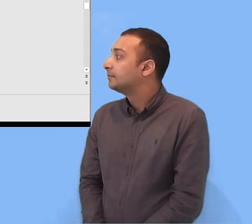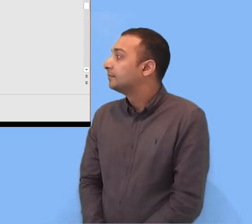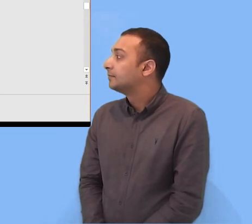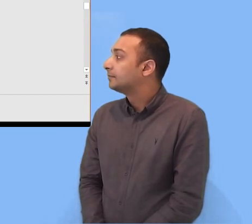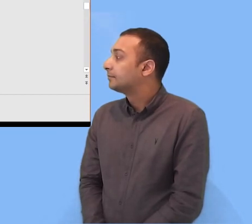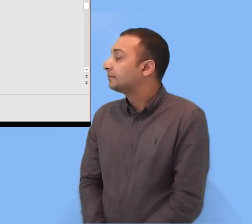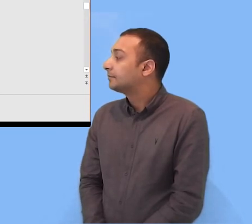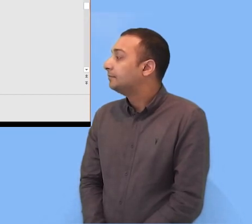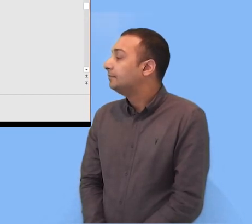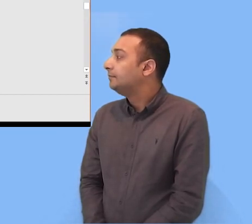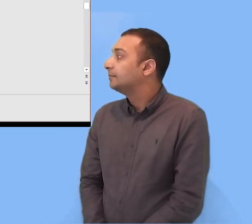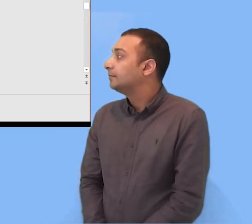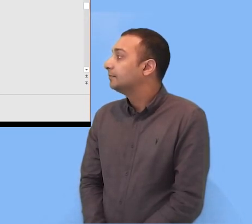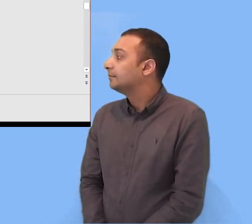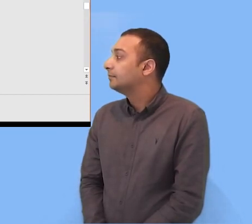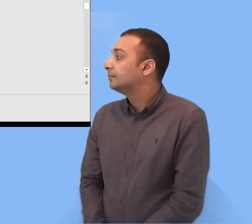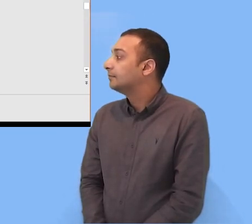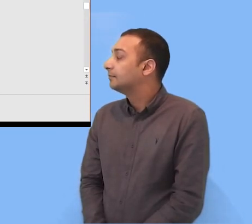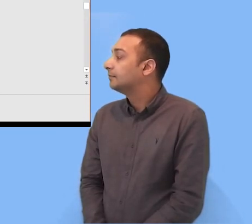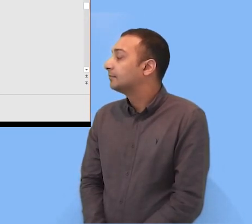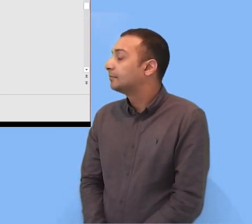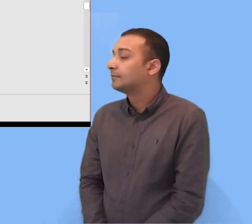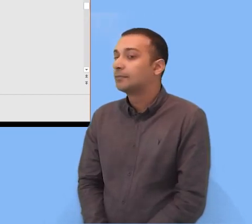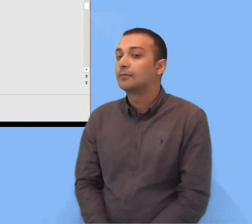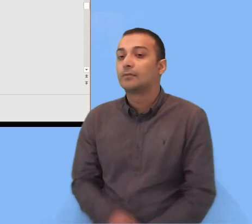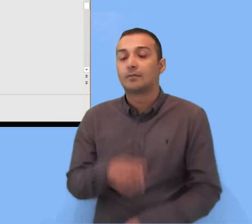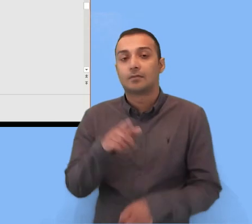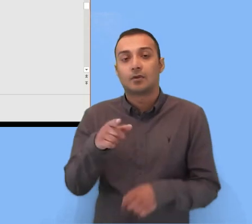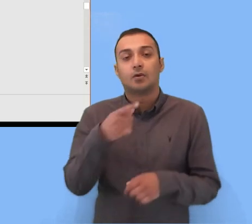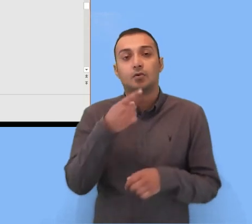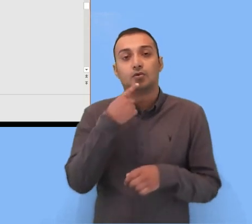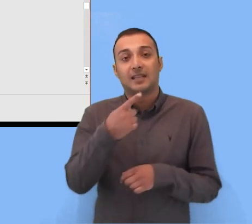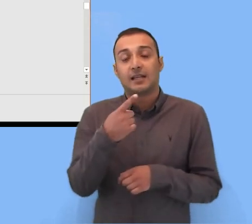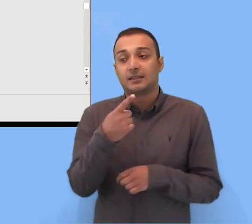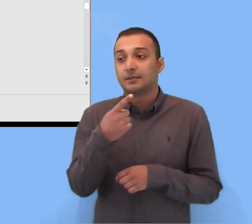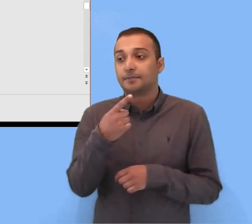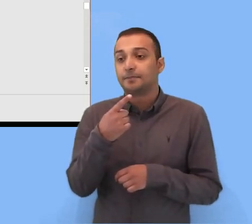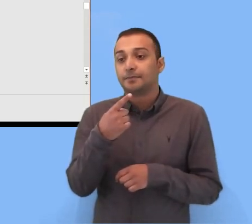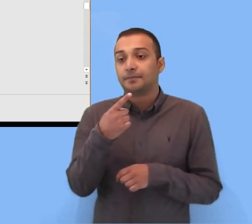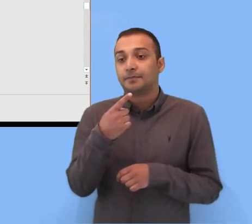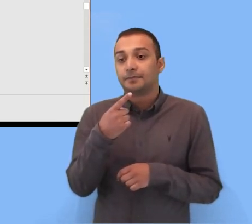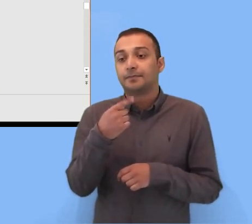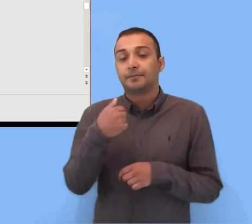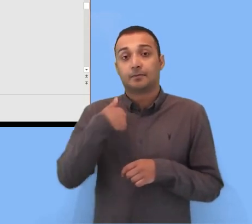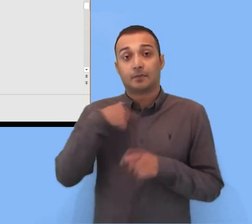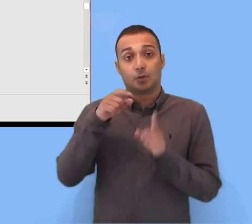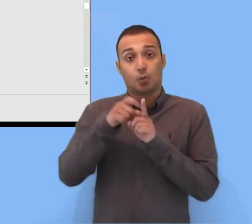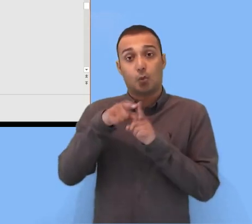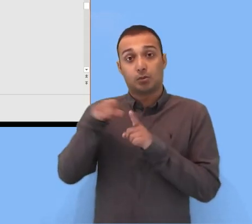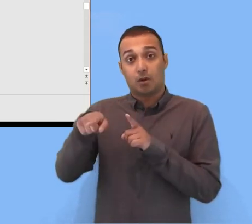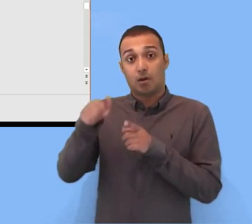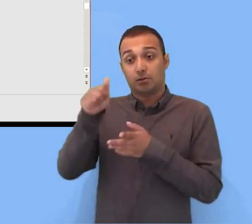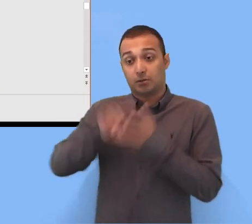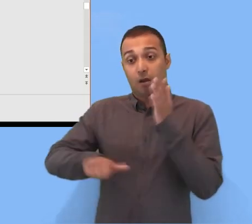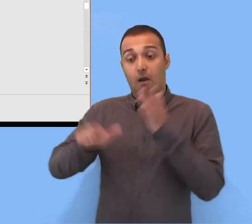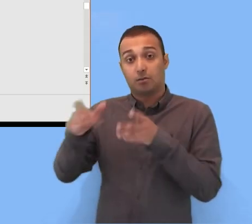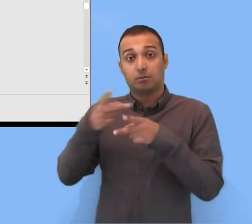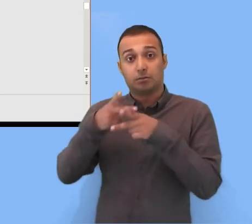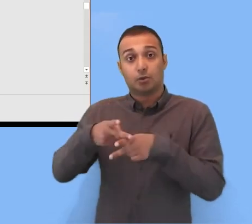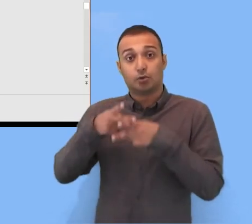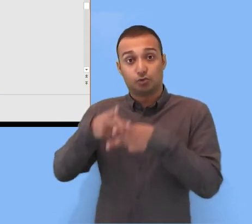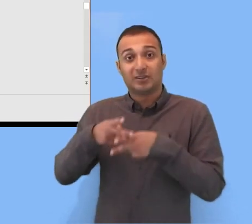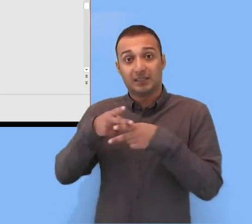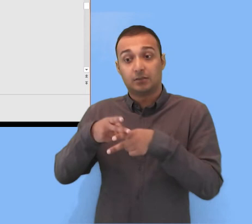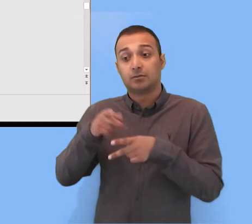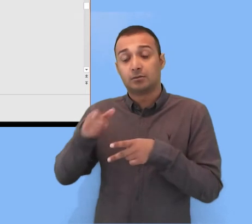before I quote the rest of it. So she said, when my daughter started this nursery, they used